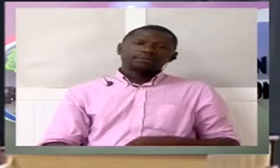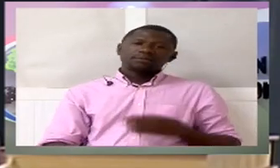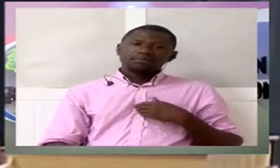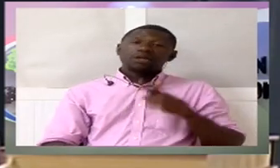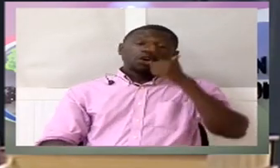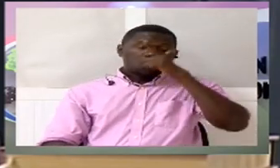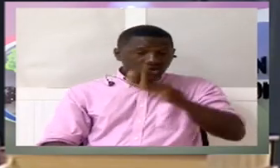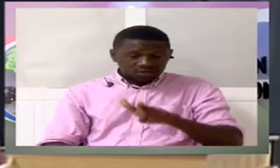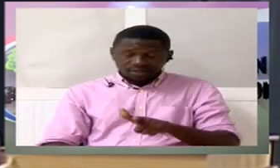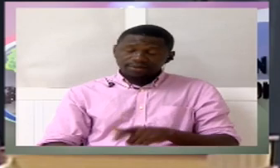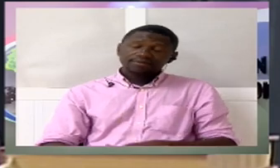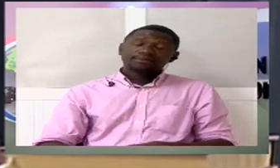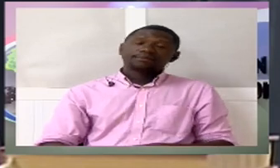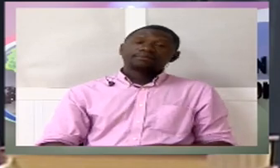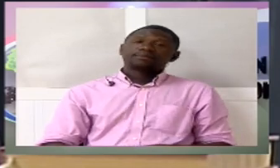By God's